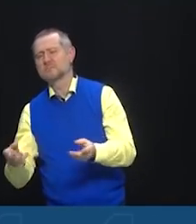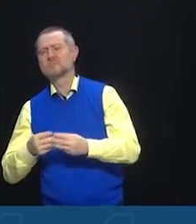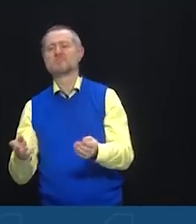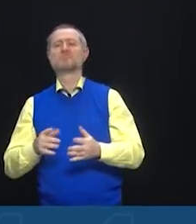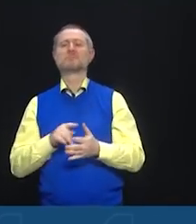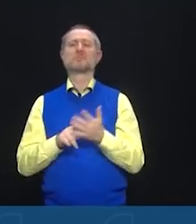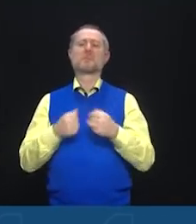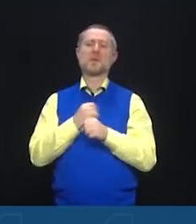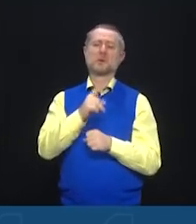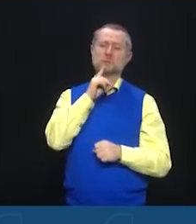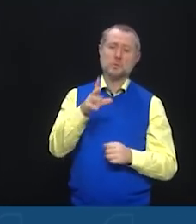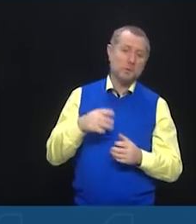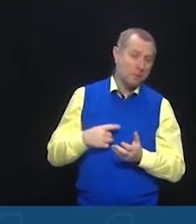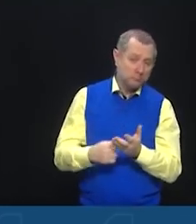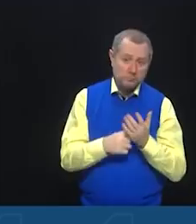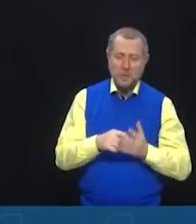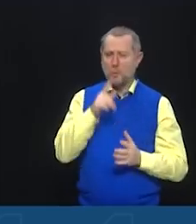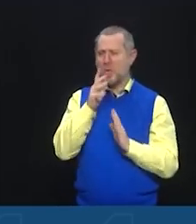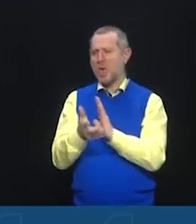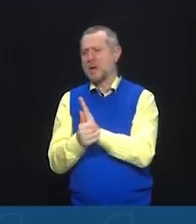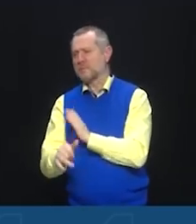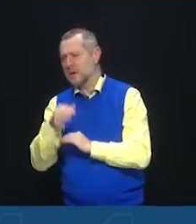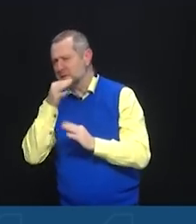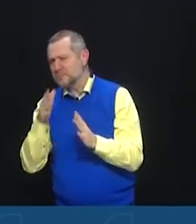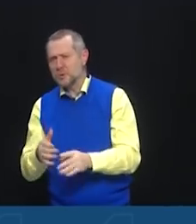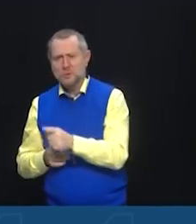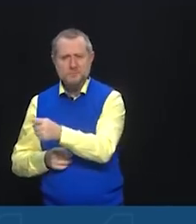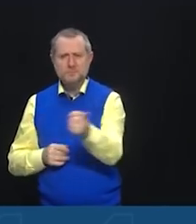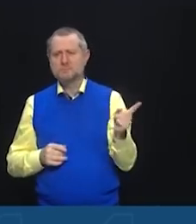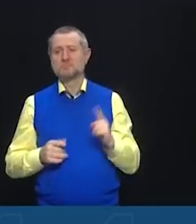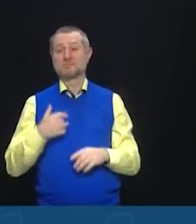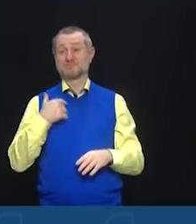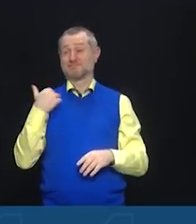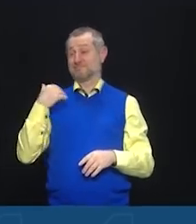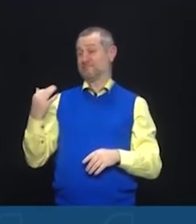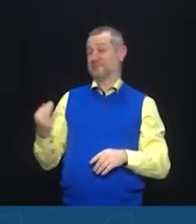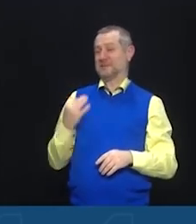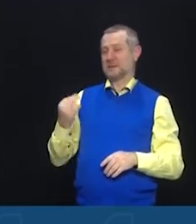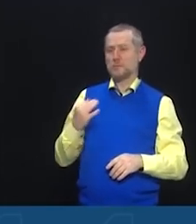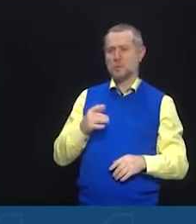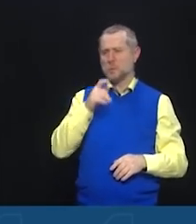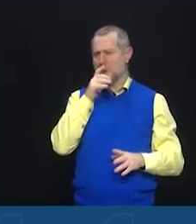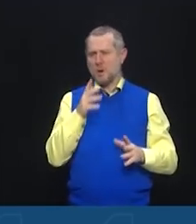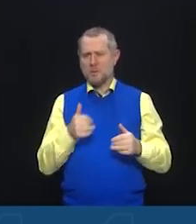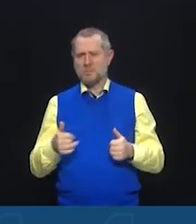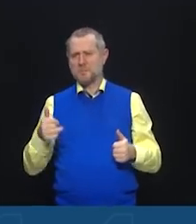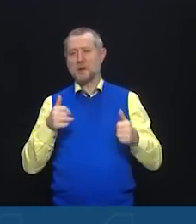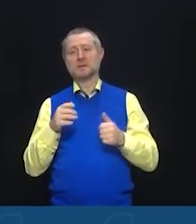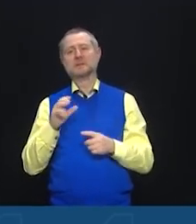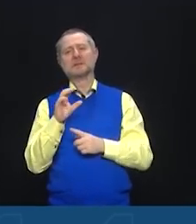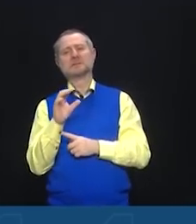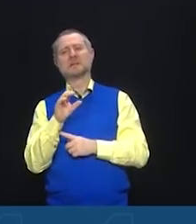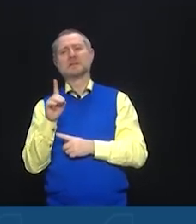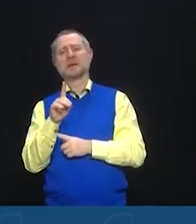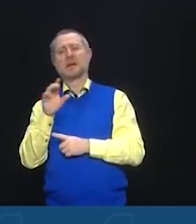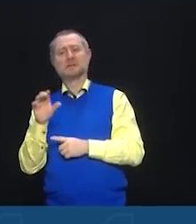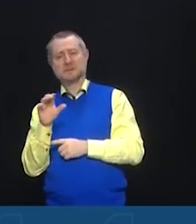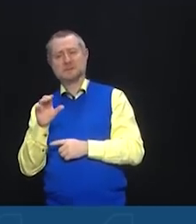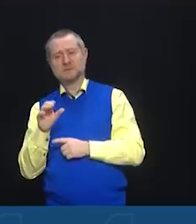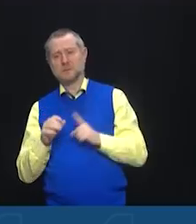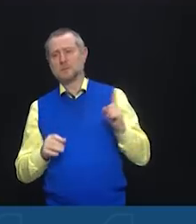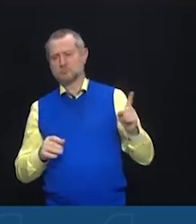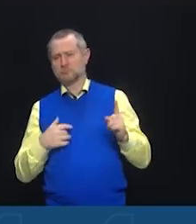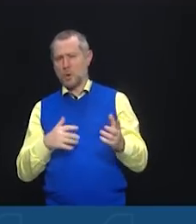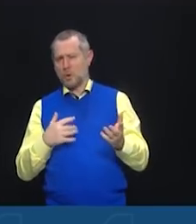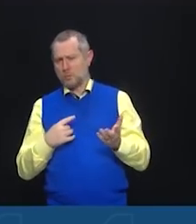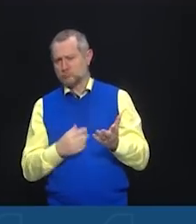to the experts. And on Friday, some of the experts that we listen to are members of the CDC. And in consultation with